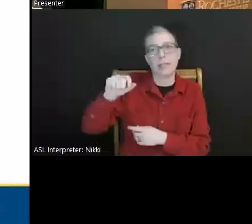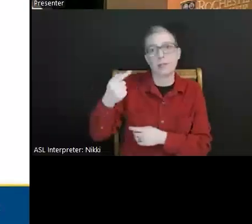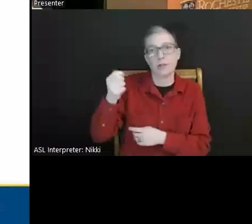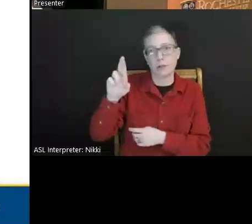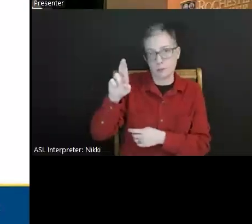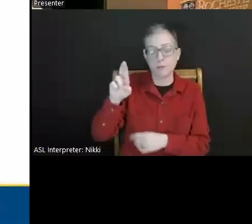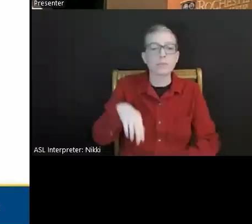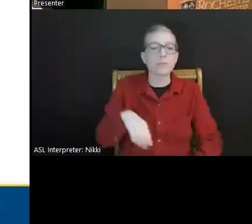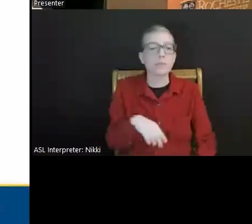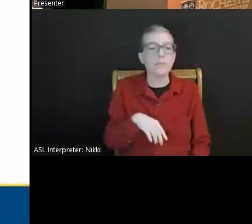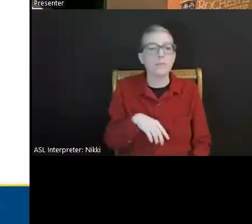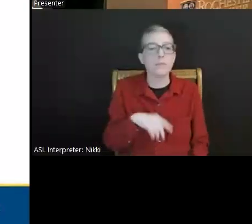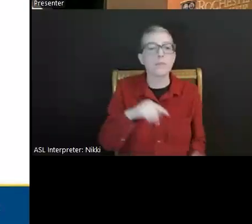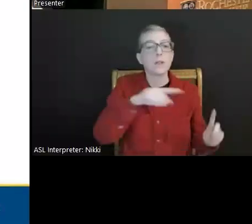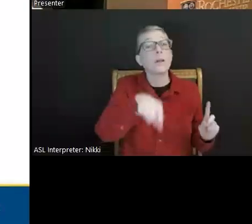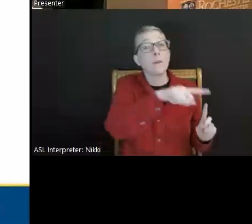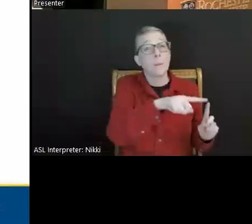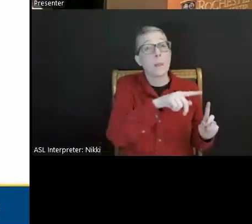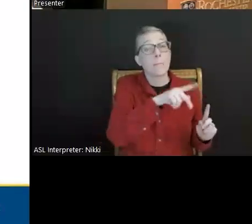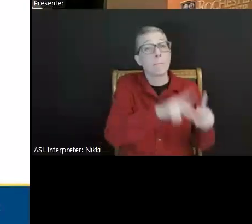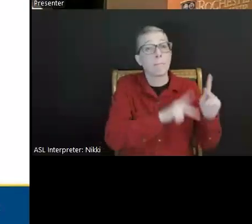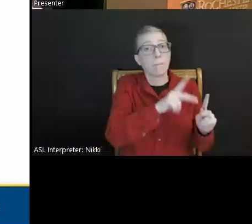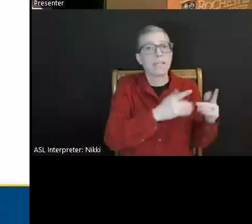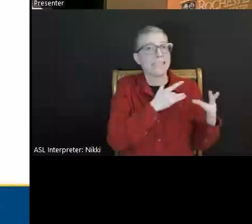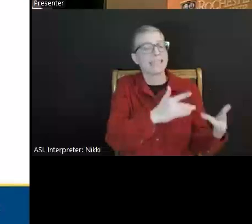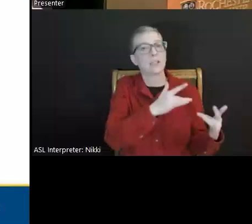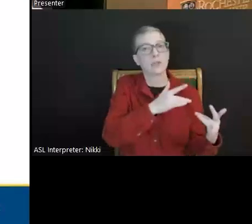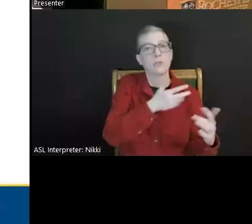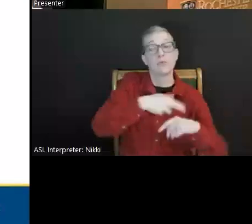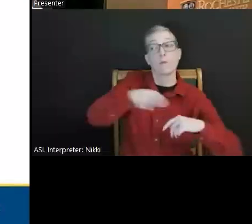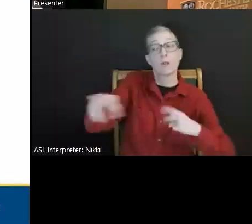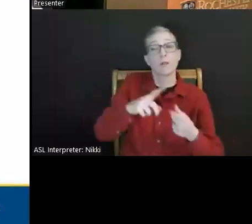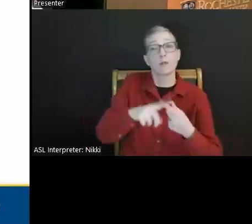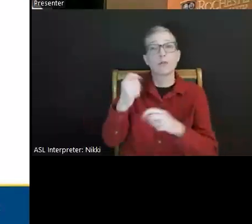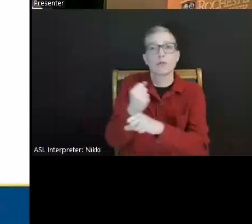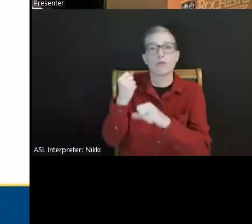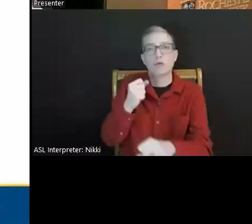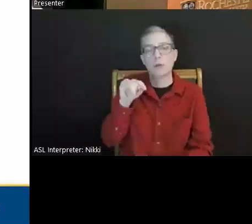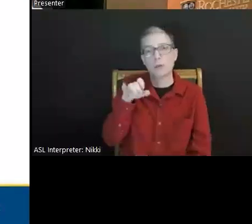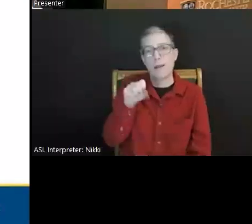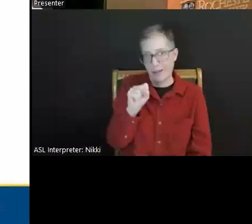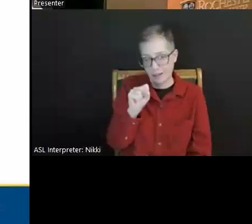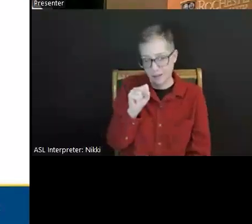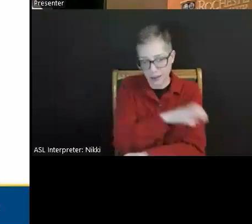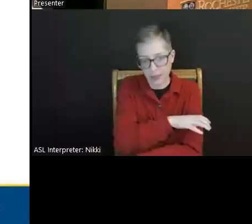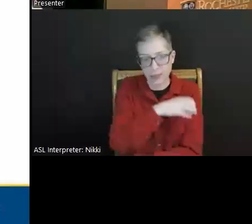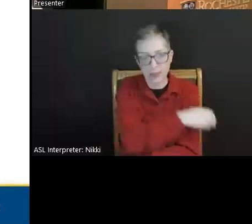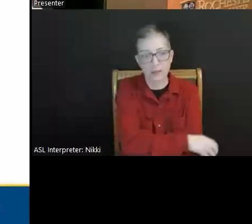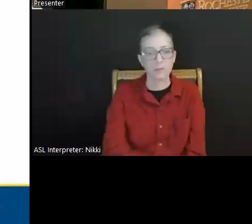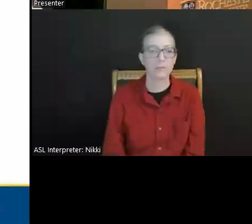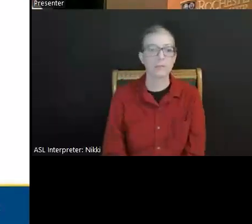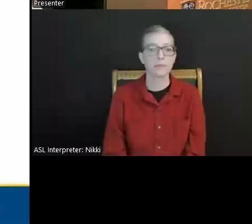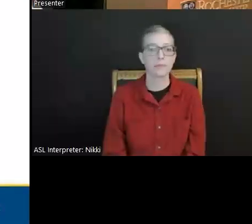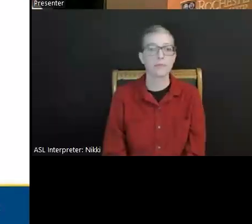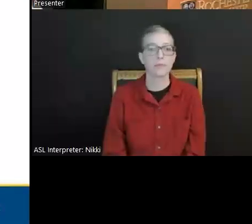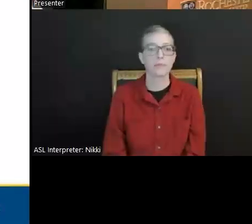are typically right now referred to Strong Ties Clinic through our work queue. We would ask again that you continue to